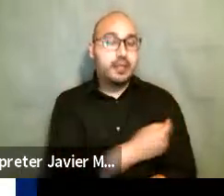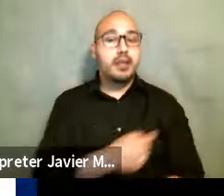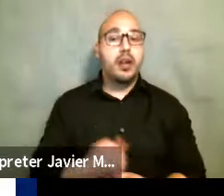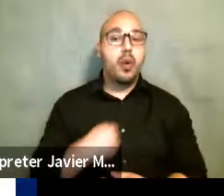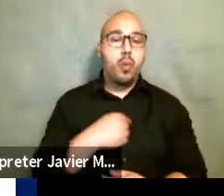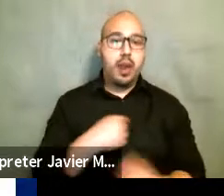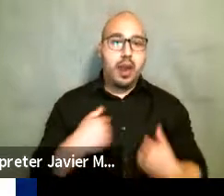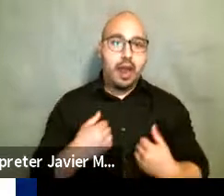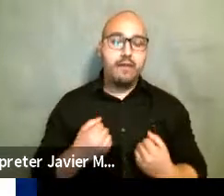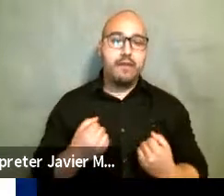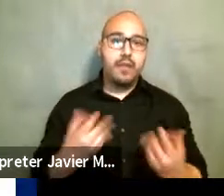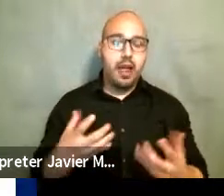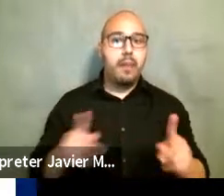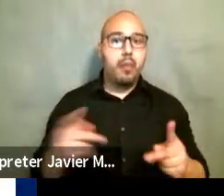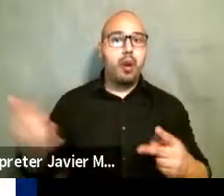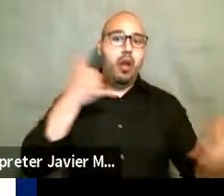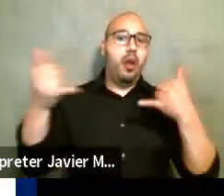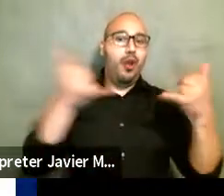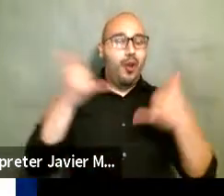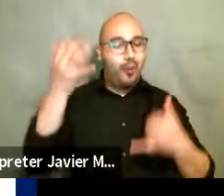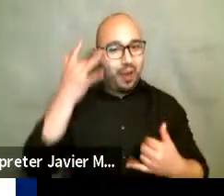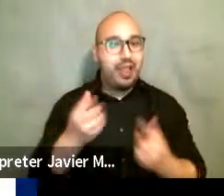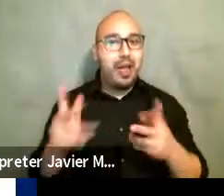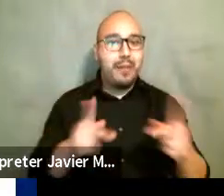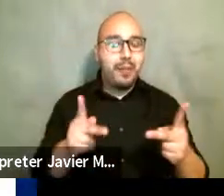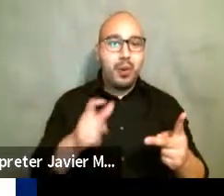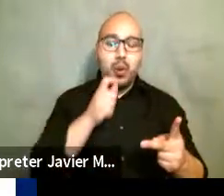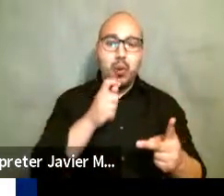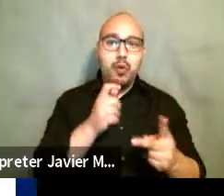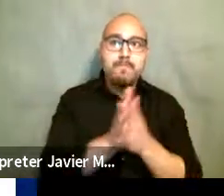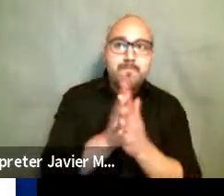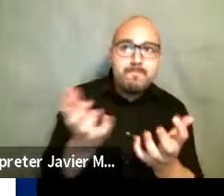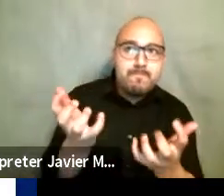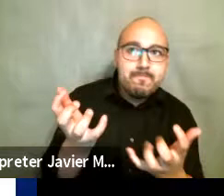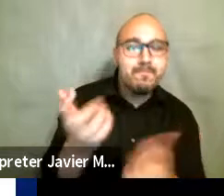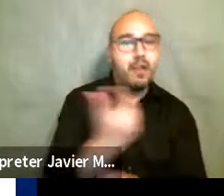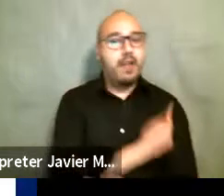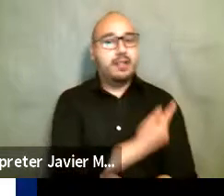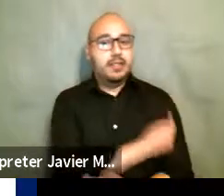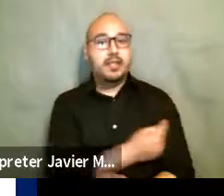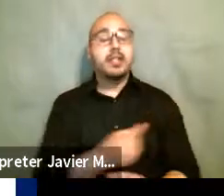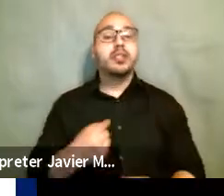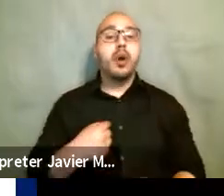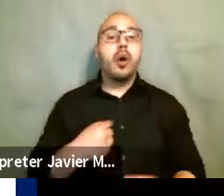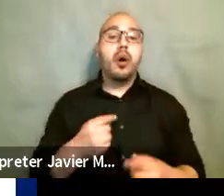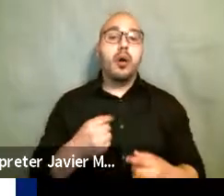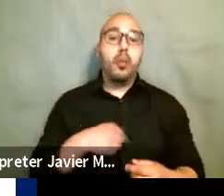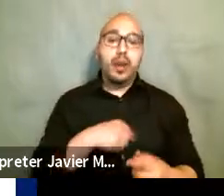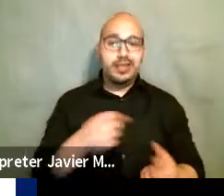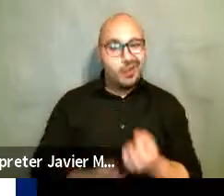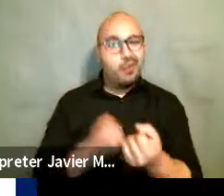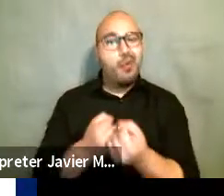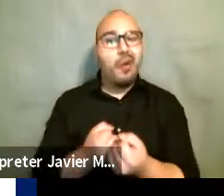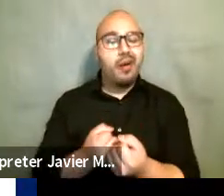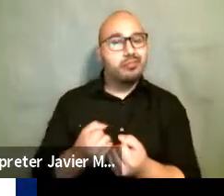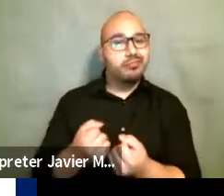a large influx of calls because there's been a large amount of people who have been wanting those vaccines. And so we need support helping those calls.